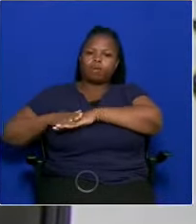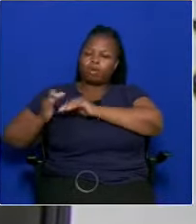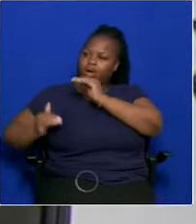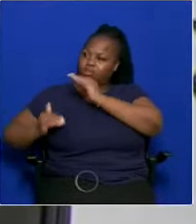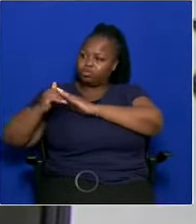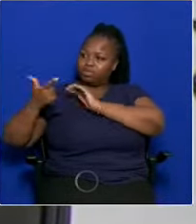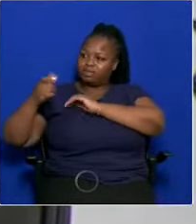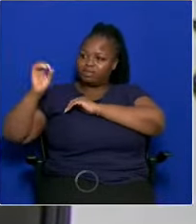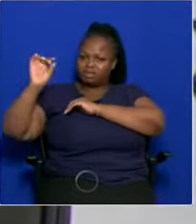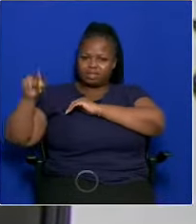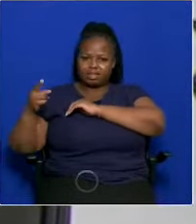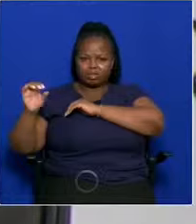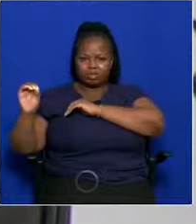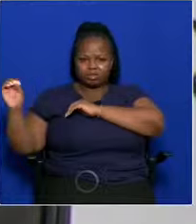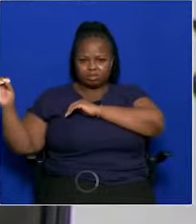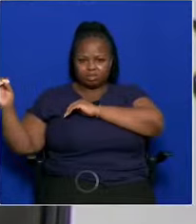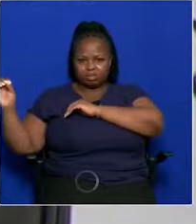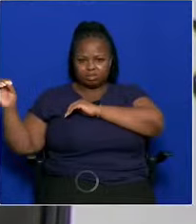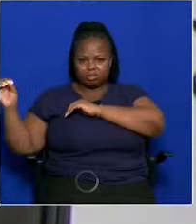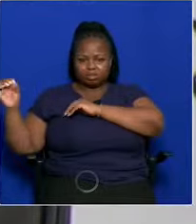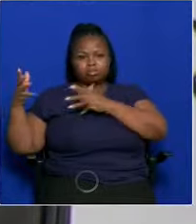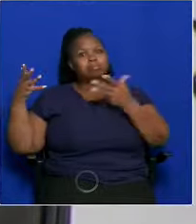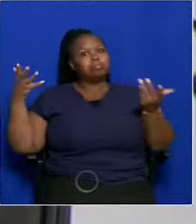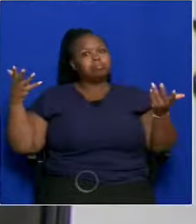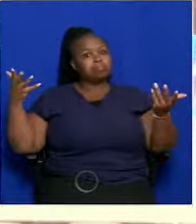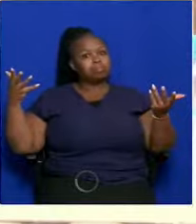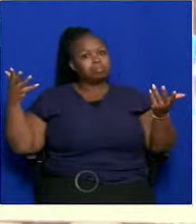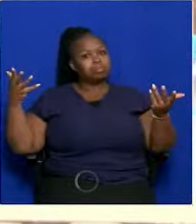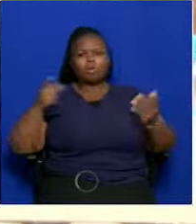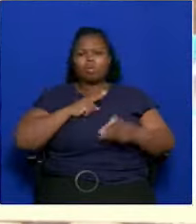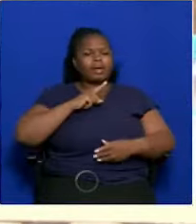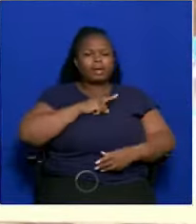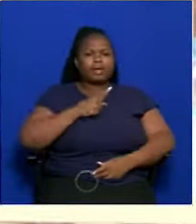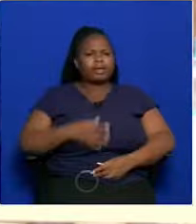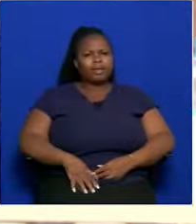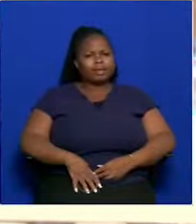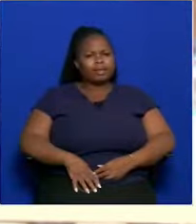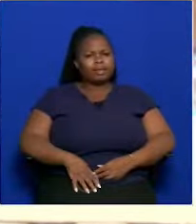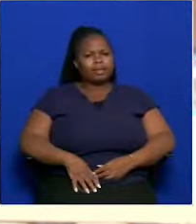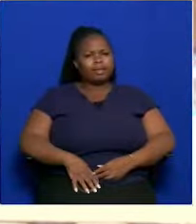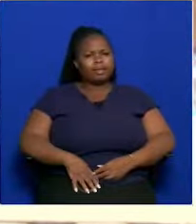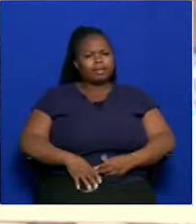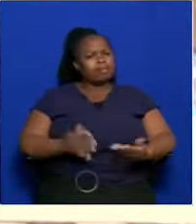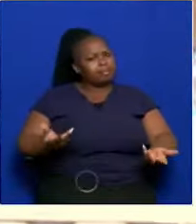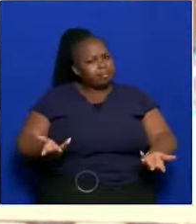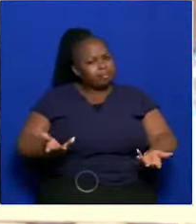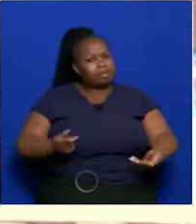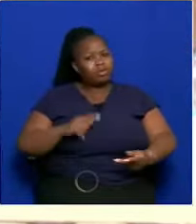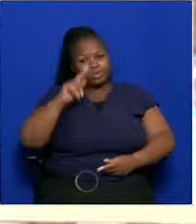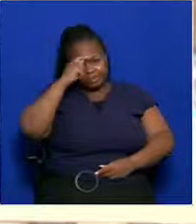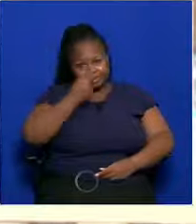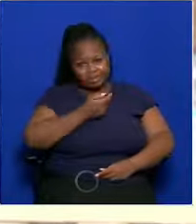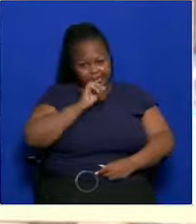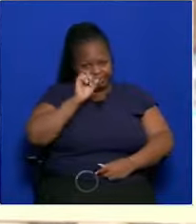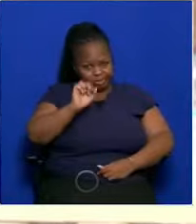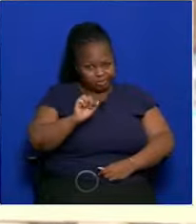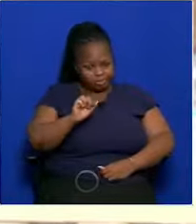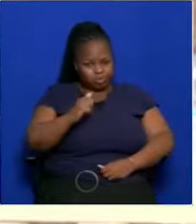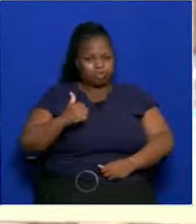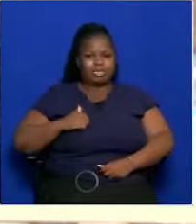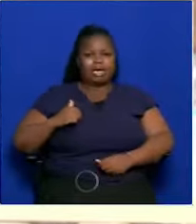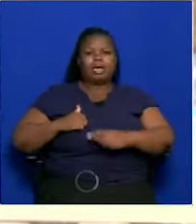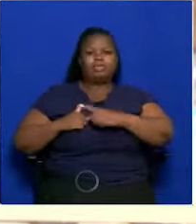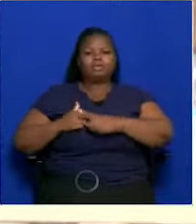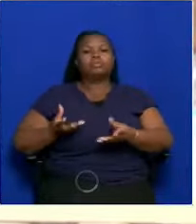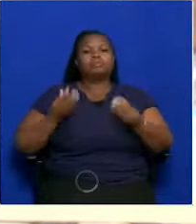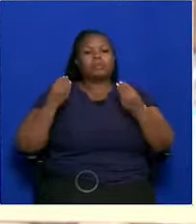rand. Yes. Now, I get the commissioner. why did your son go and get a second